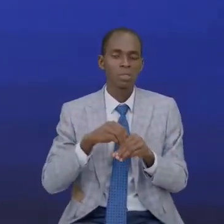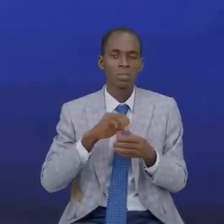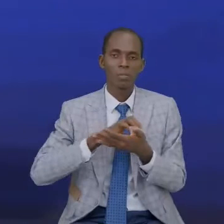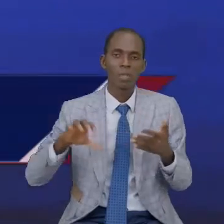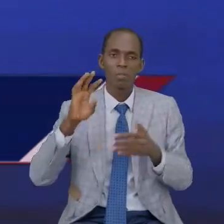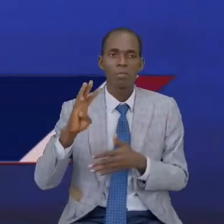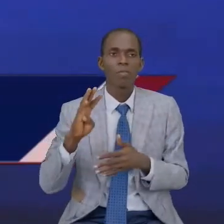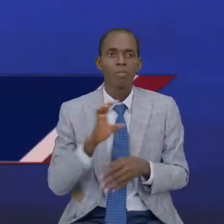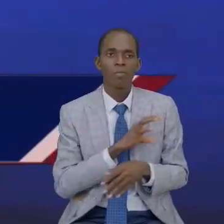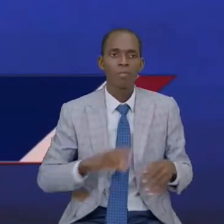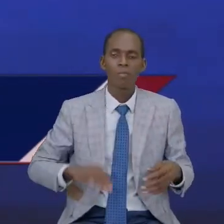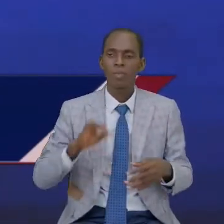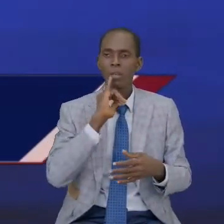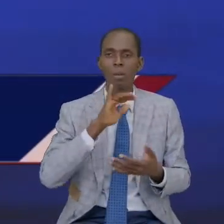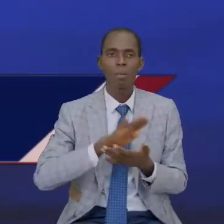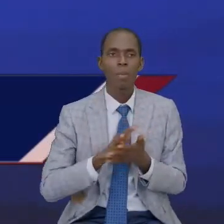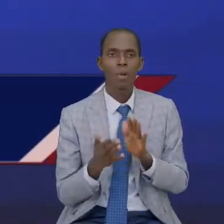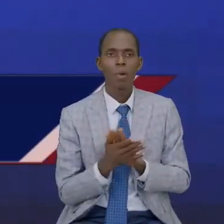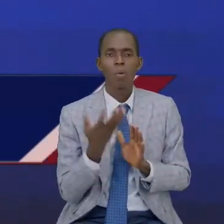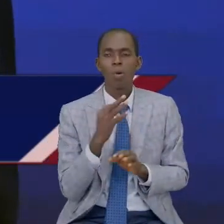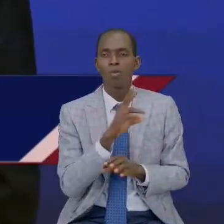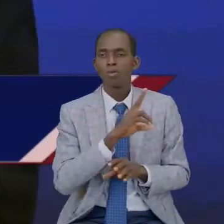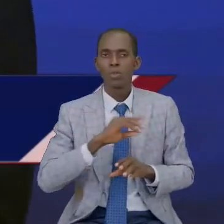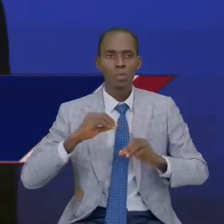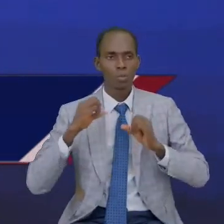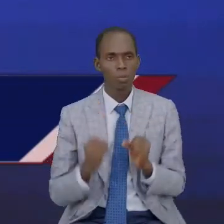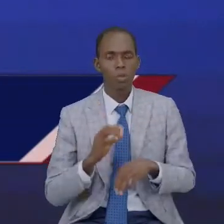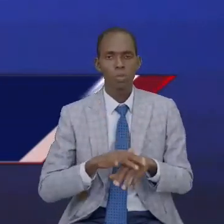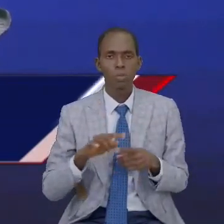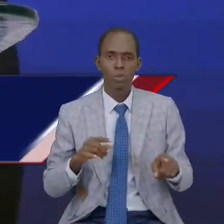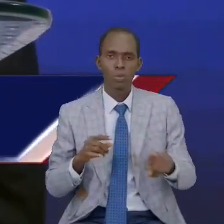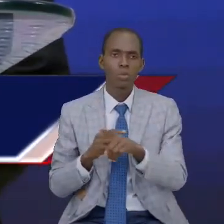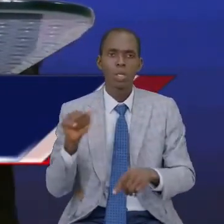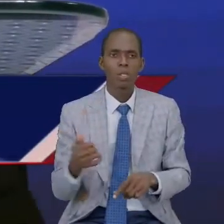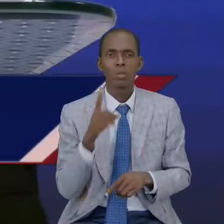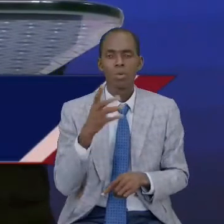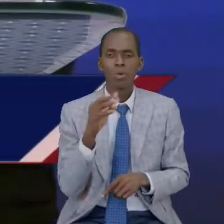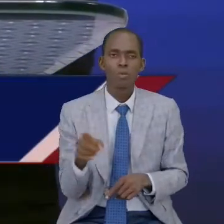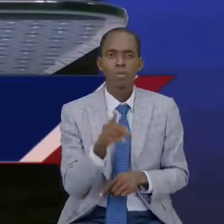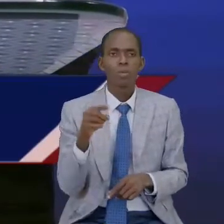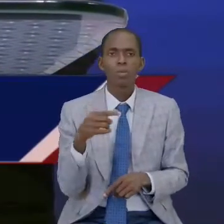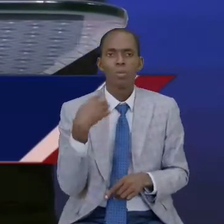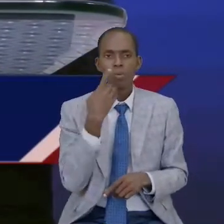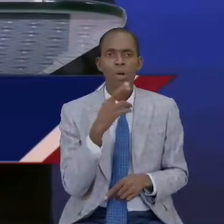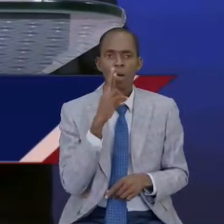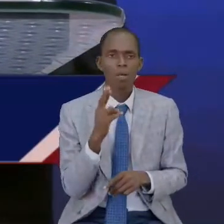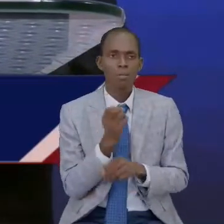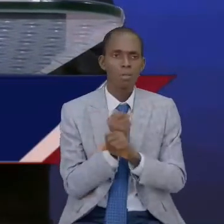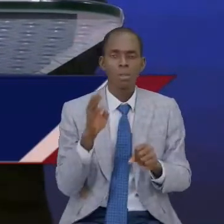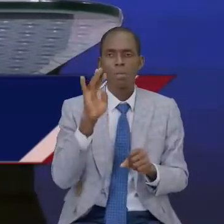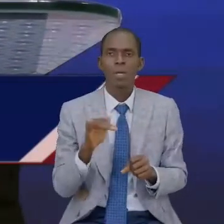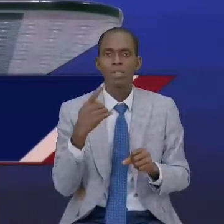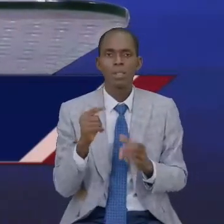it says, Christ is become of no effect unto you. Whosoever of you are